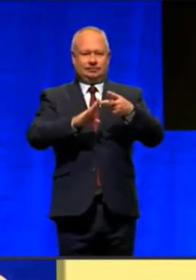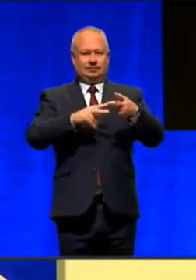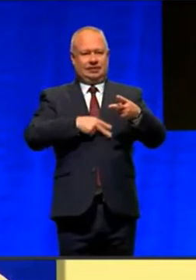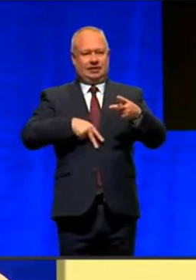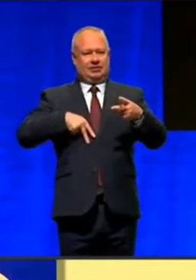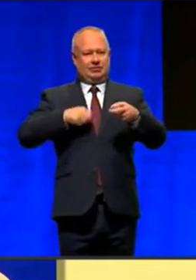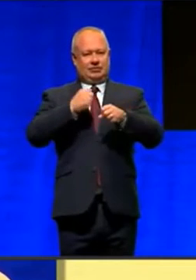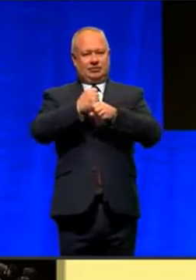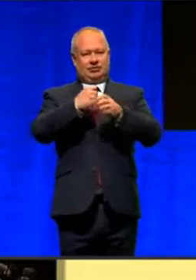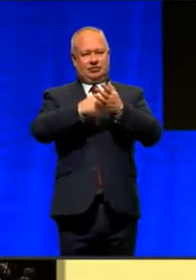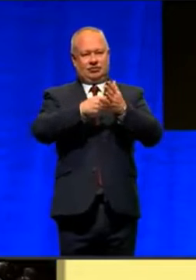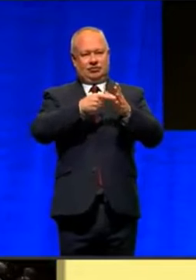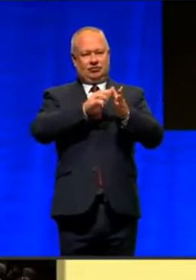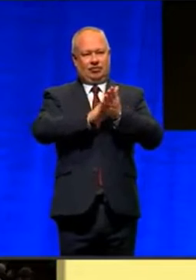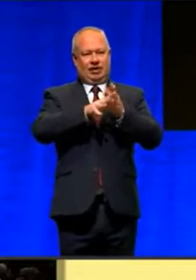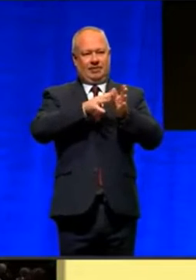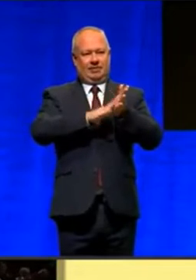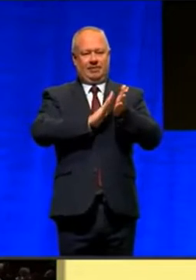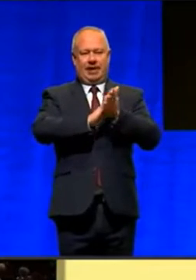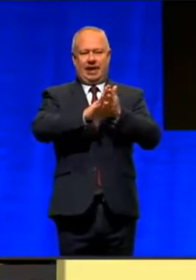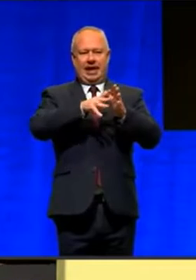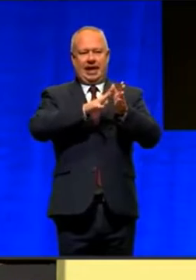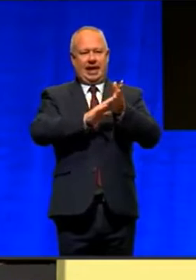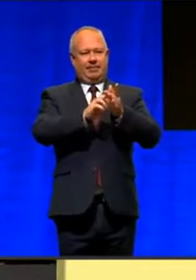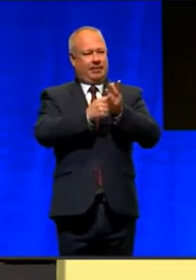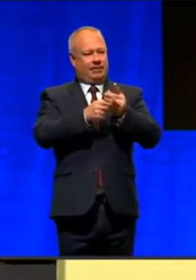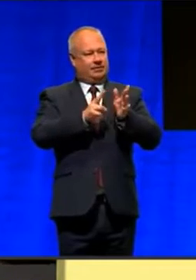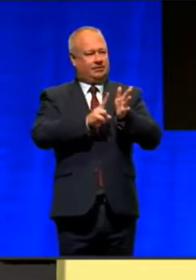Councillor Graham Campbell. So welcome, Vary.